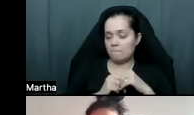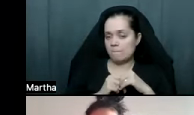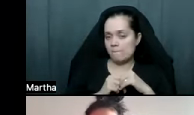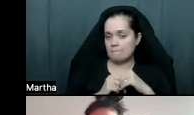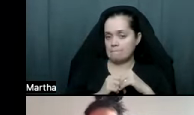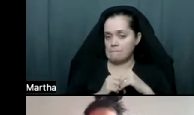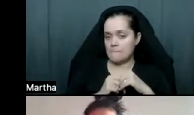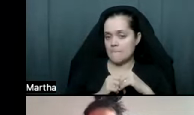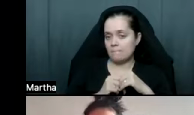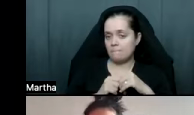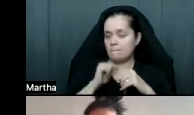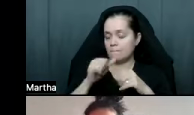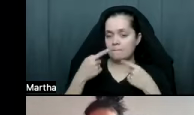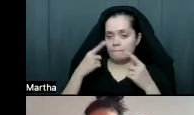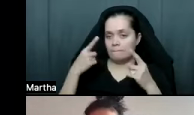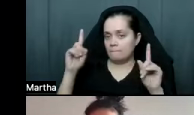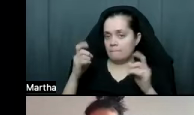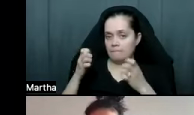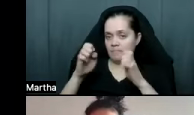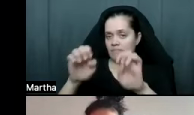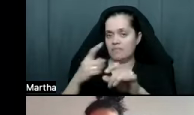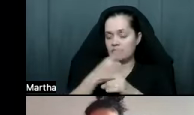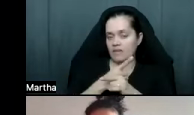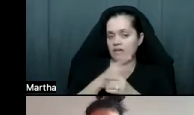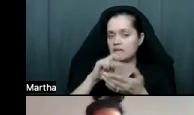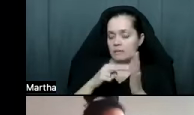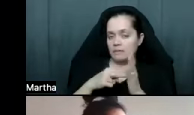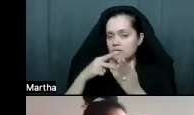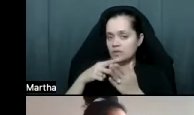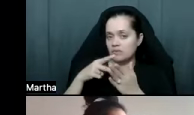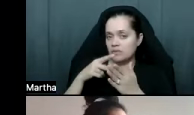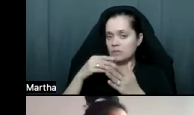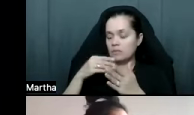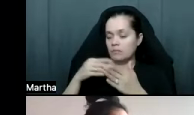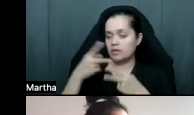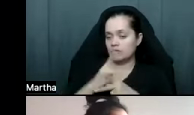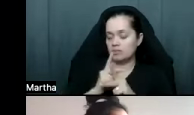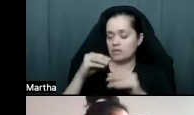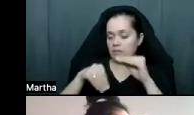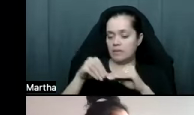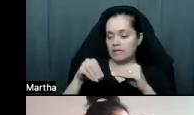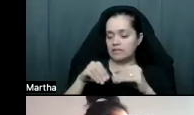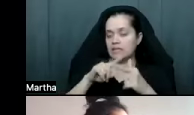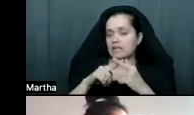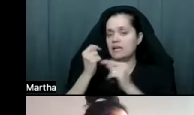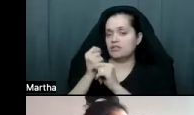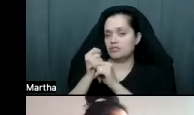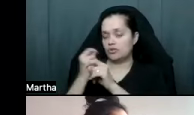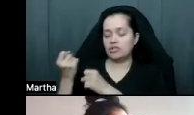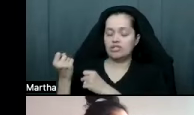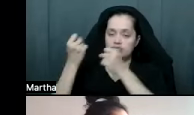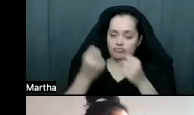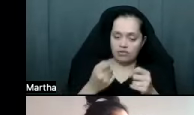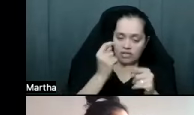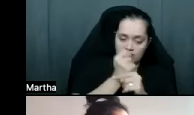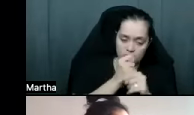Well, that's not going to be very efficient. That means you'd have to put your product in boxes and then on trucks and drive the trucks